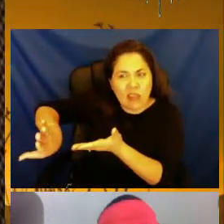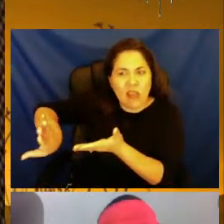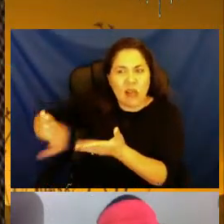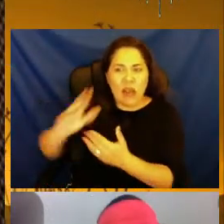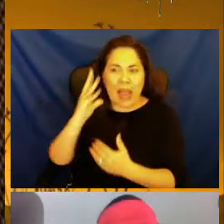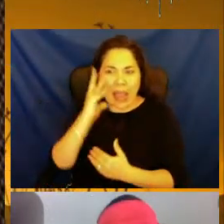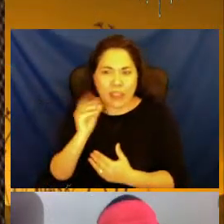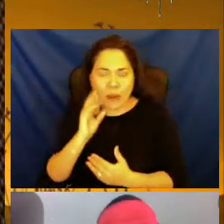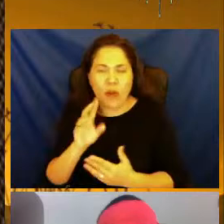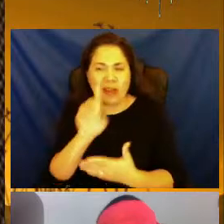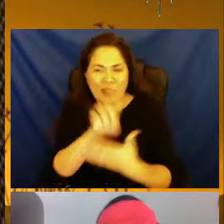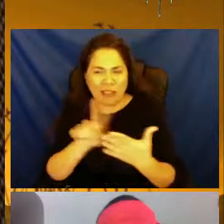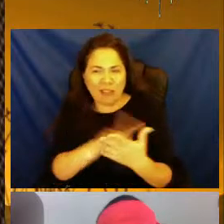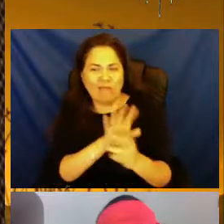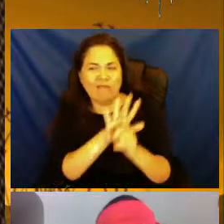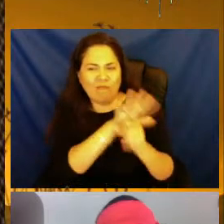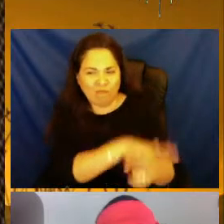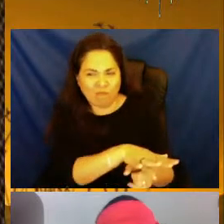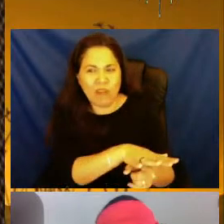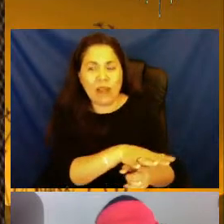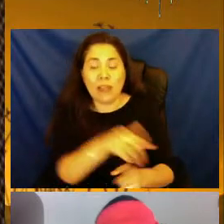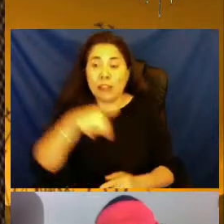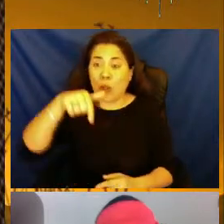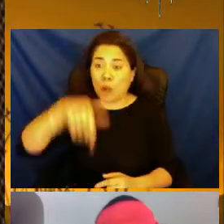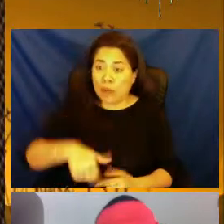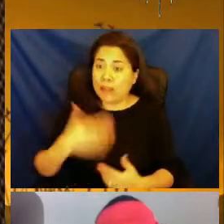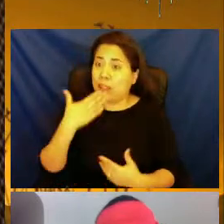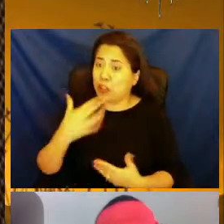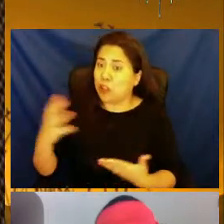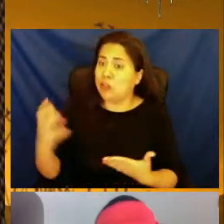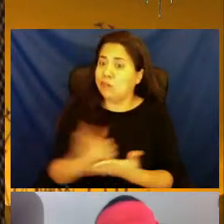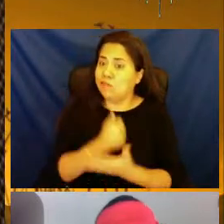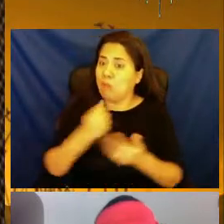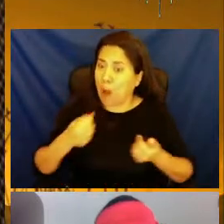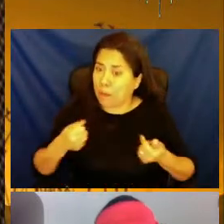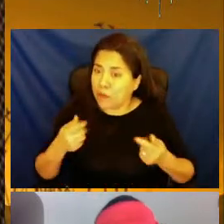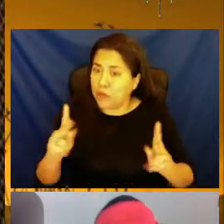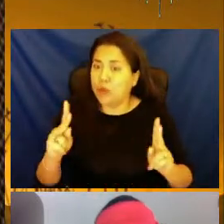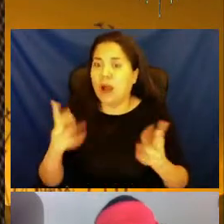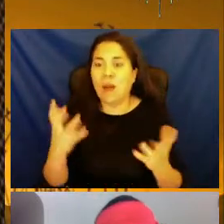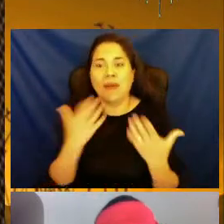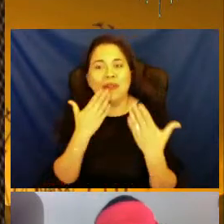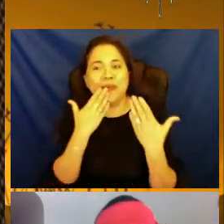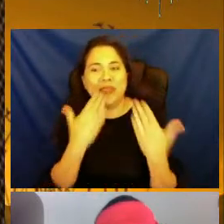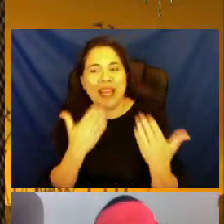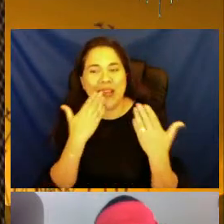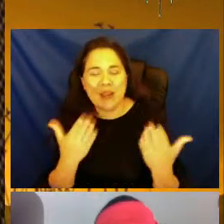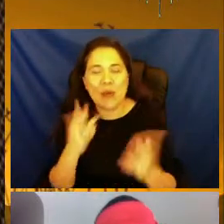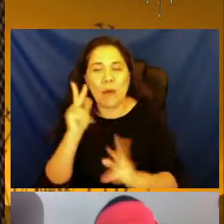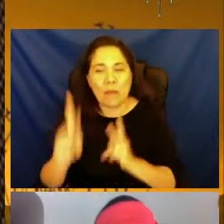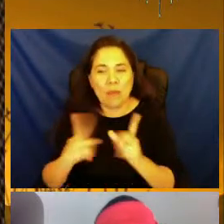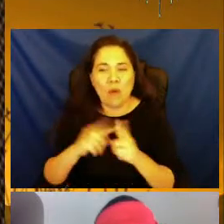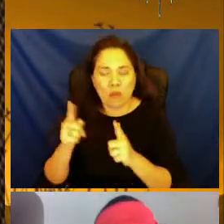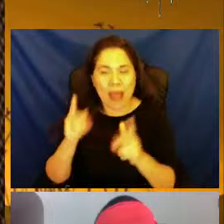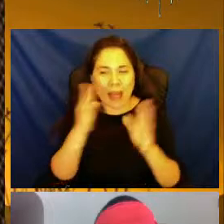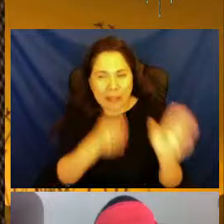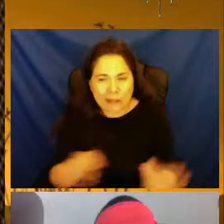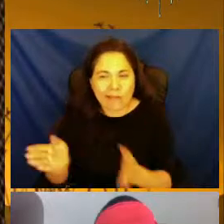experienced racism. So this is a really good opportunity, and I want to thank the people from the Dream Week